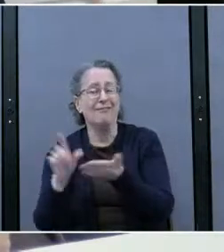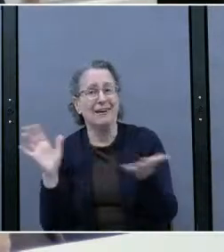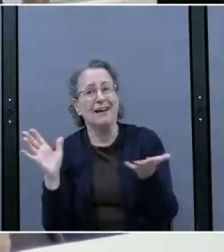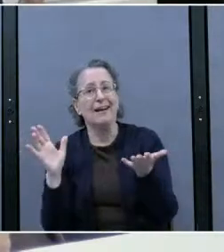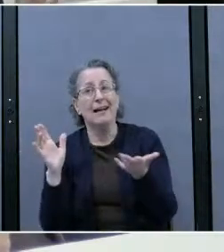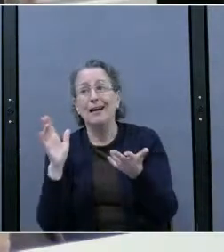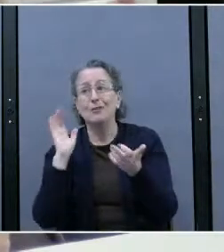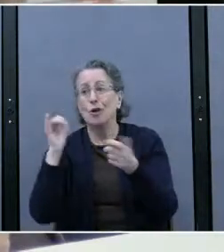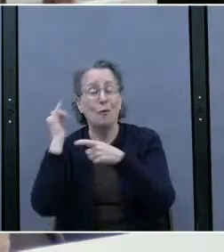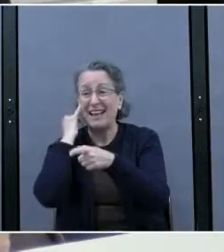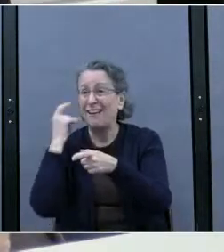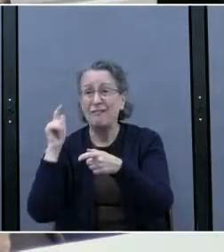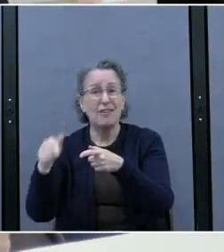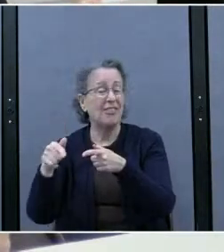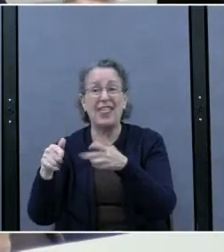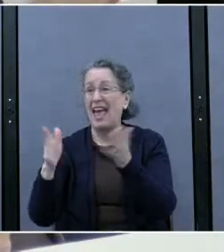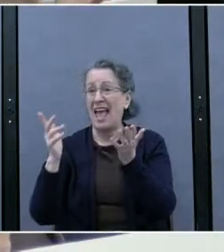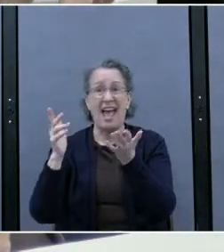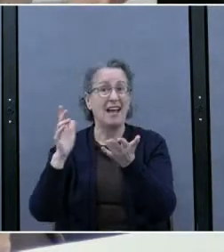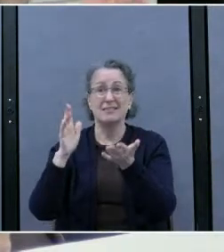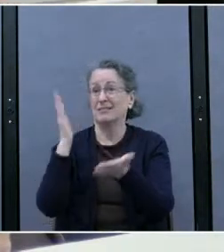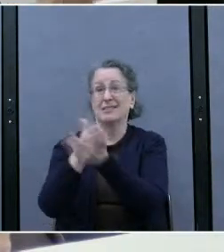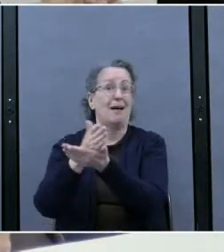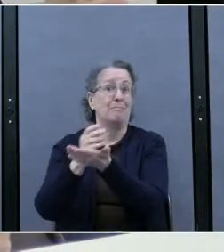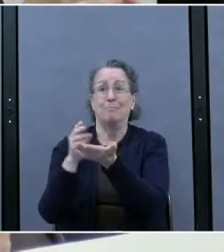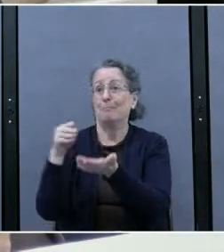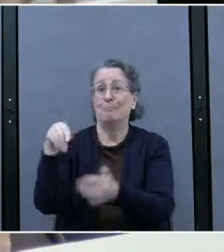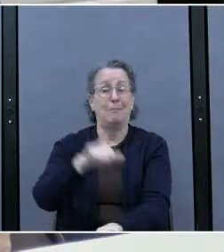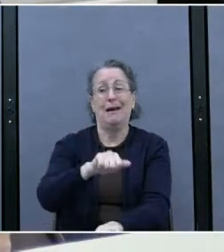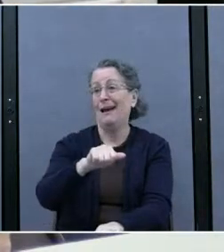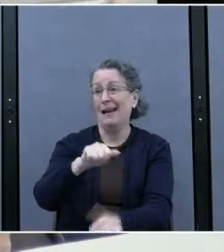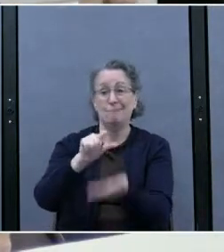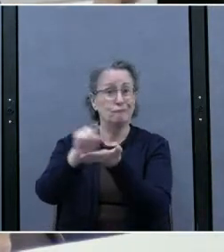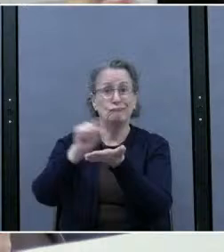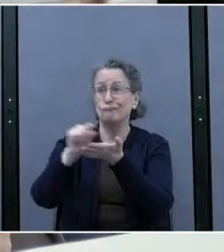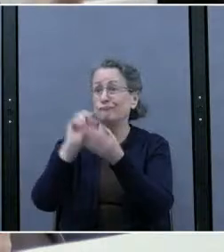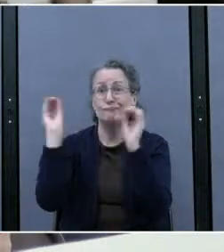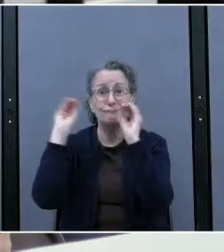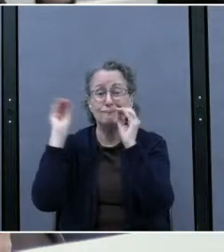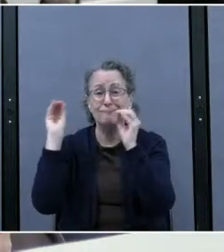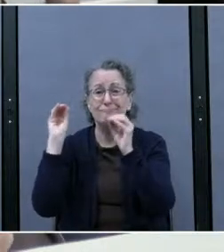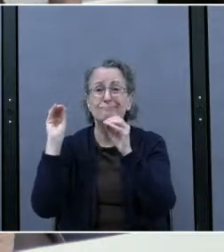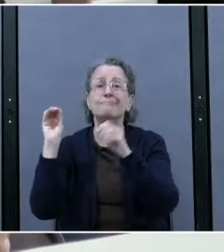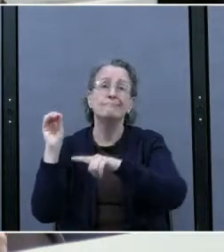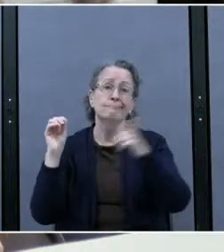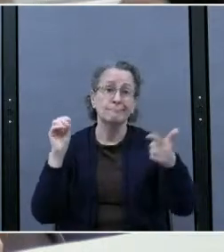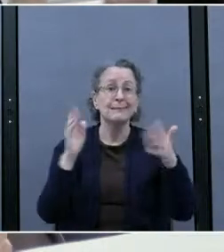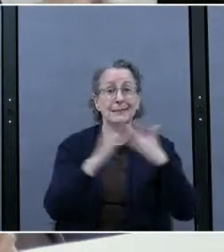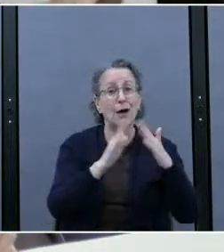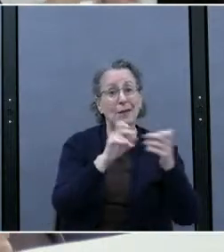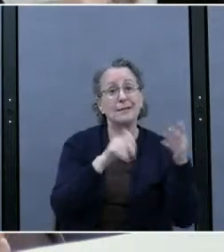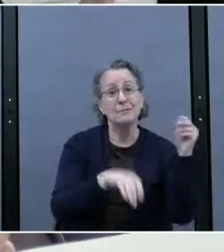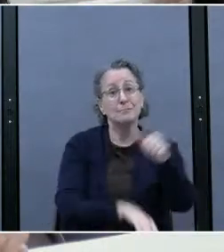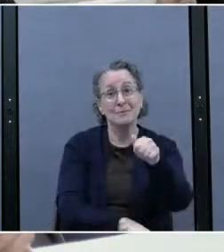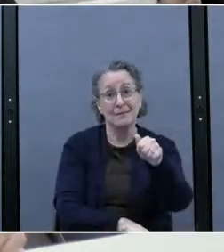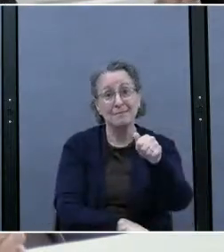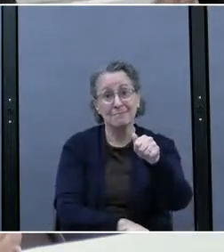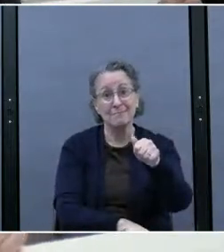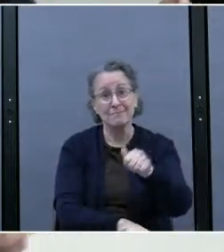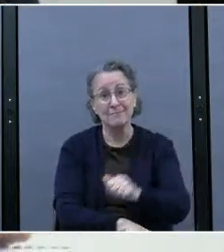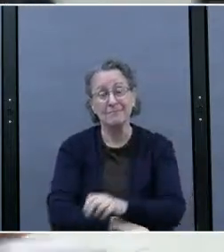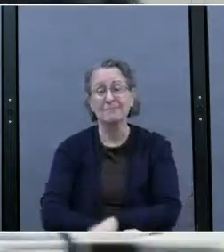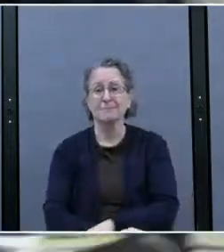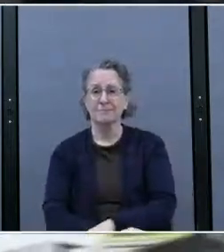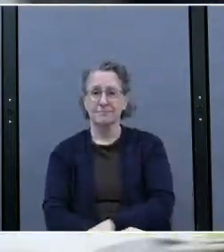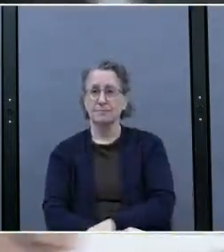but if there were a default by Tri-Park, that debt service would need to be made up by the town. Thanks, Bob. Other